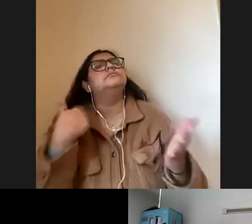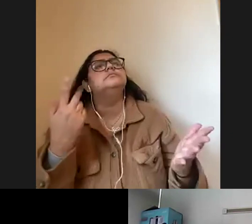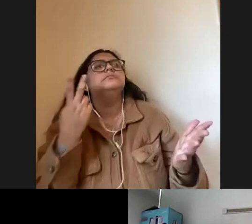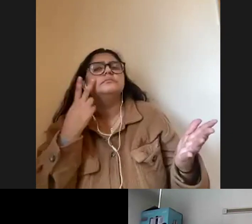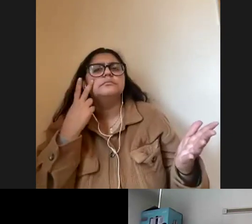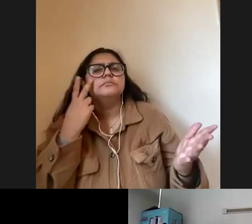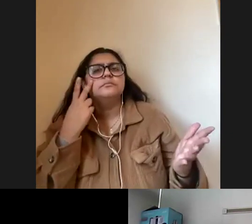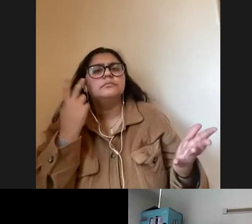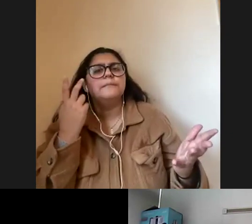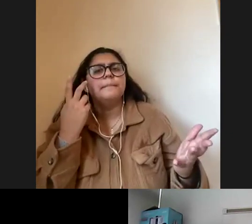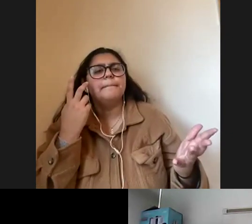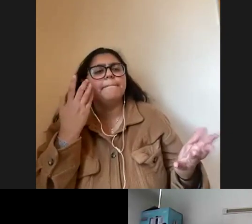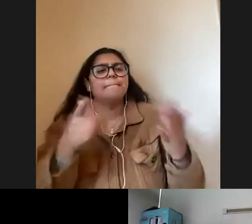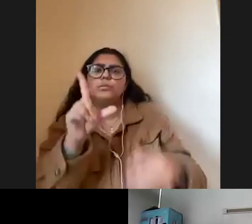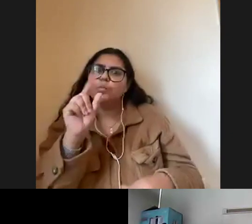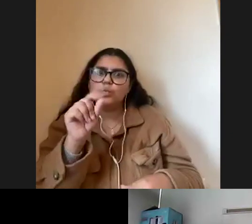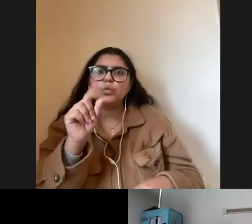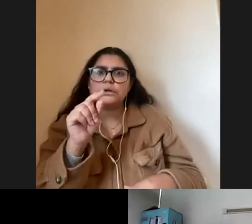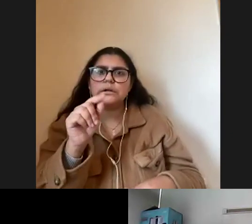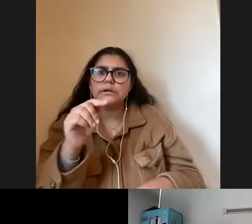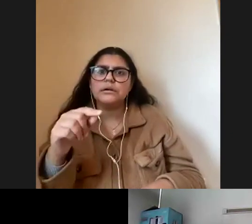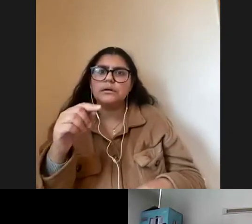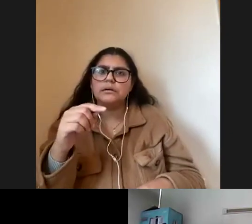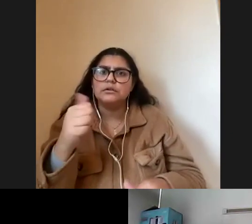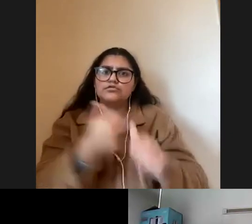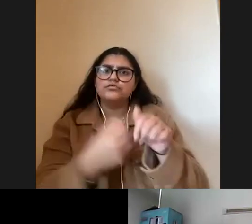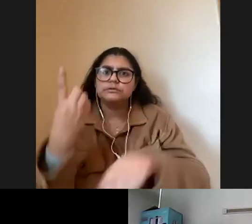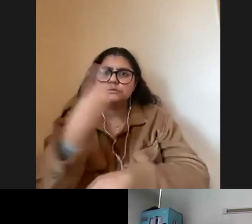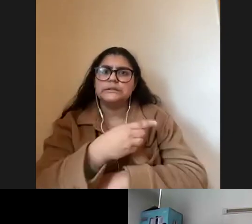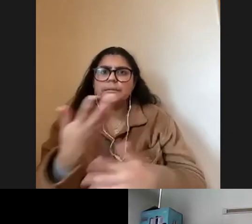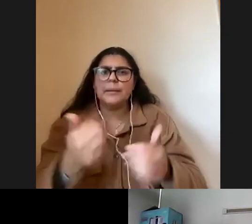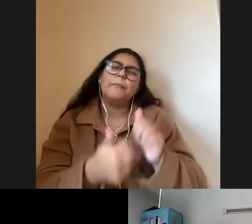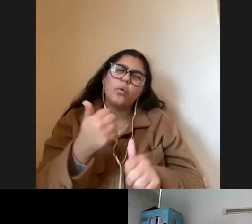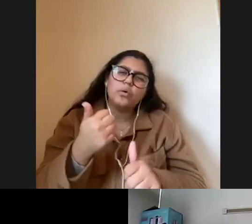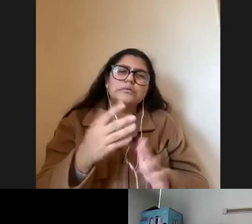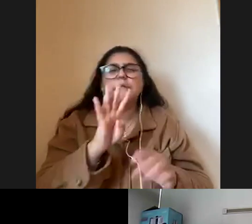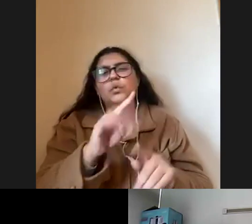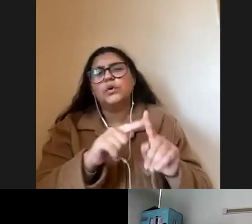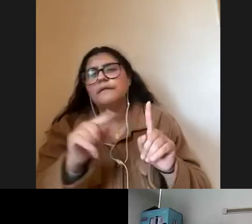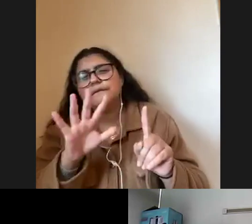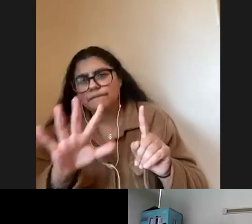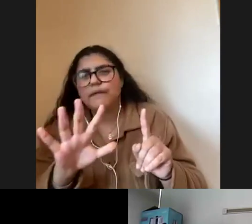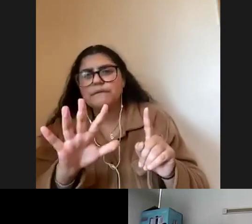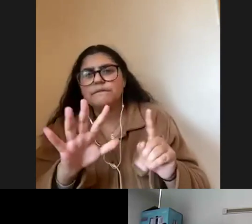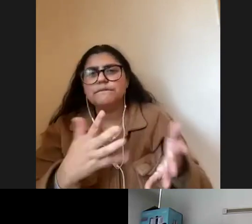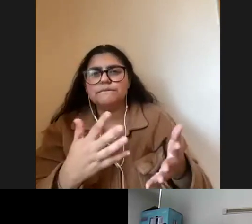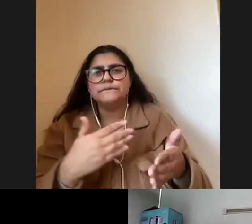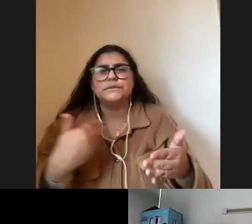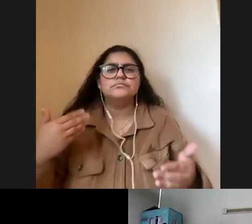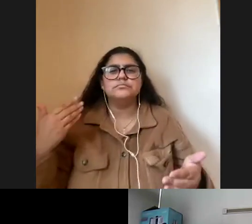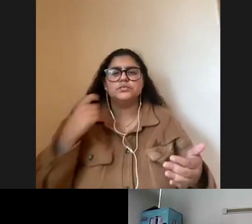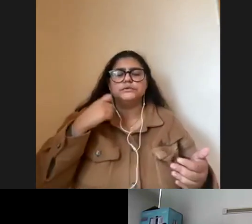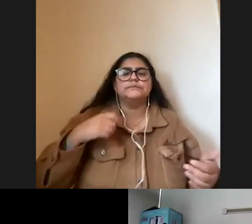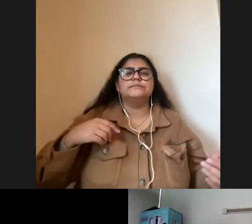I can get to like 20 a day or something like that. Oh, But it's usually more like 4 or 5 these days. right. Wow, so many fish. That's amazing.